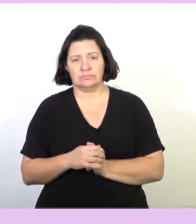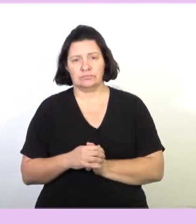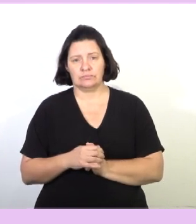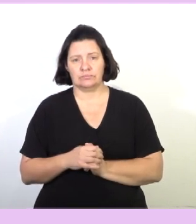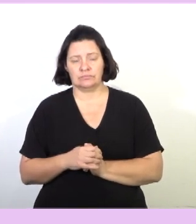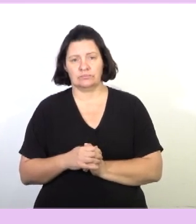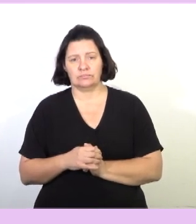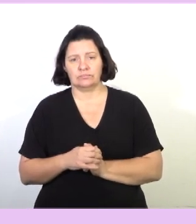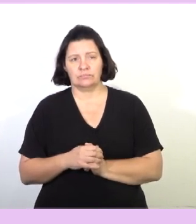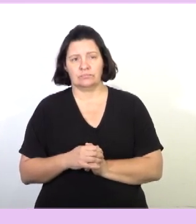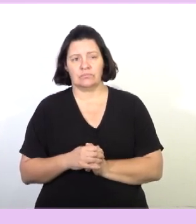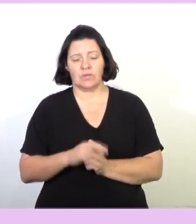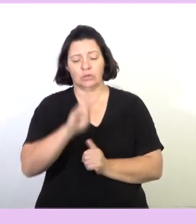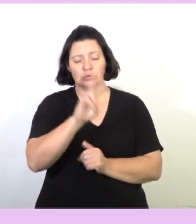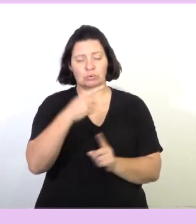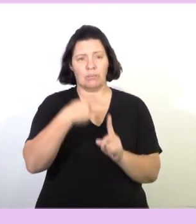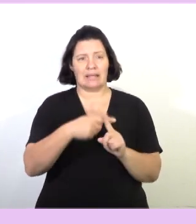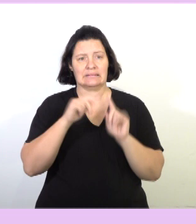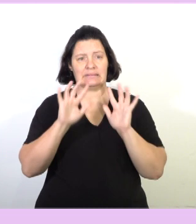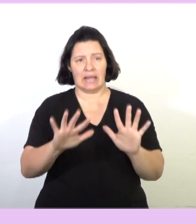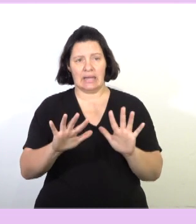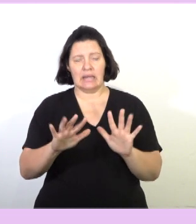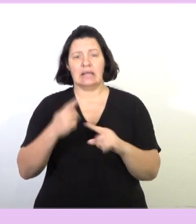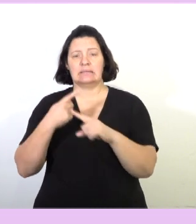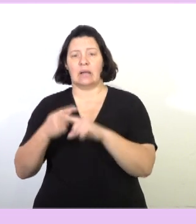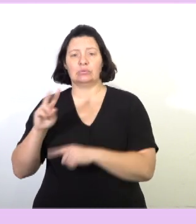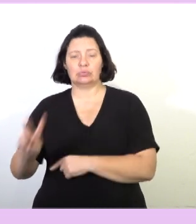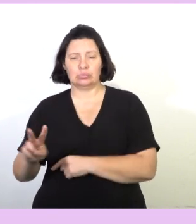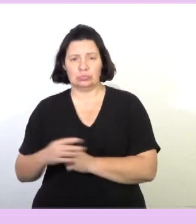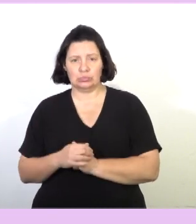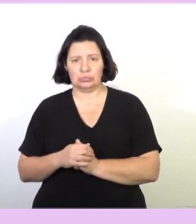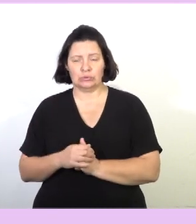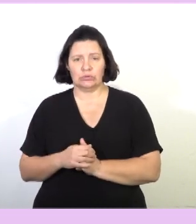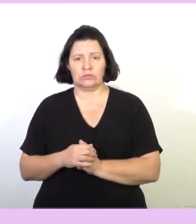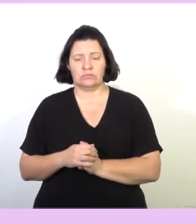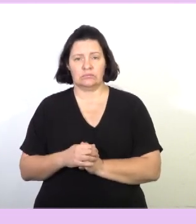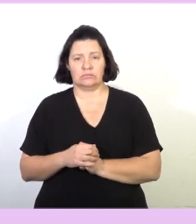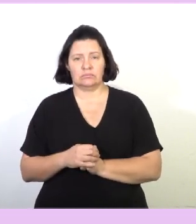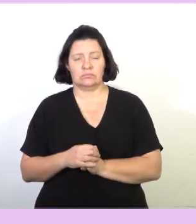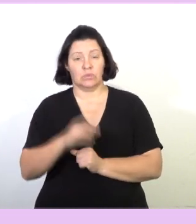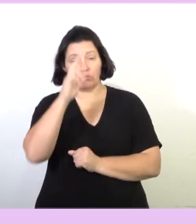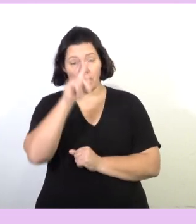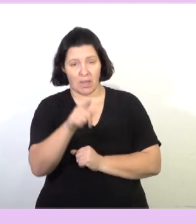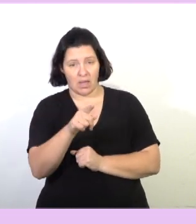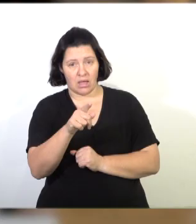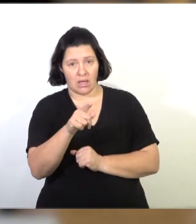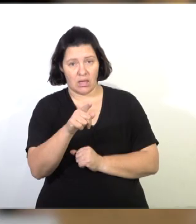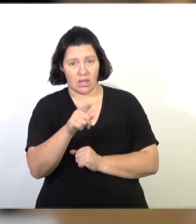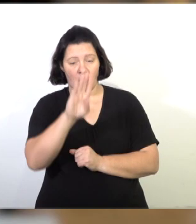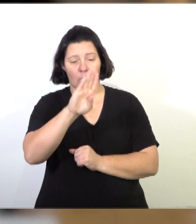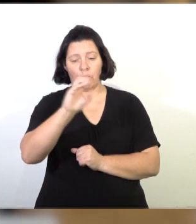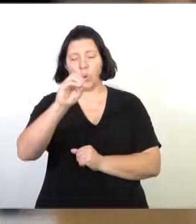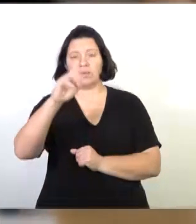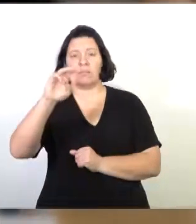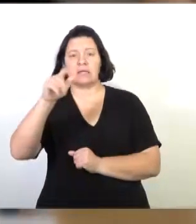by 2. So 2 plus 10 multiply by 2. So we're going to say, remember the BODMAS